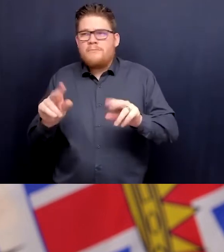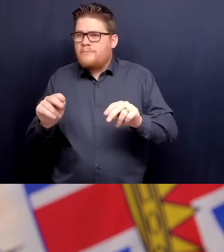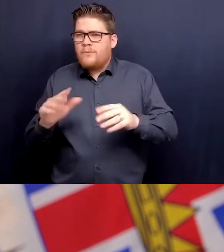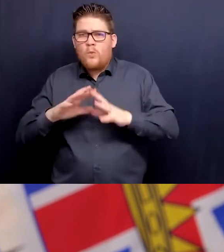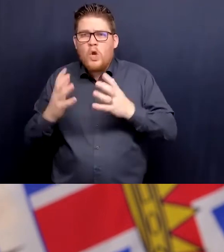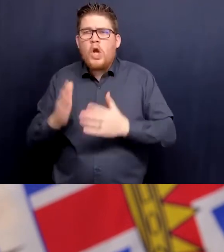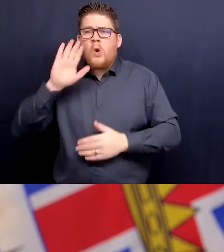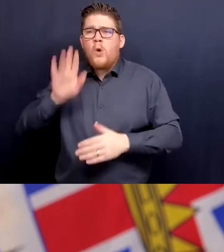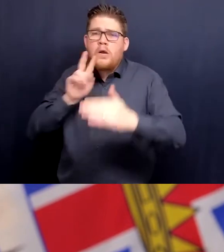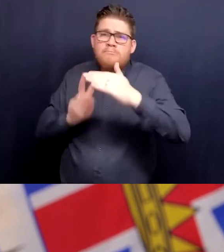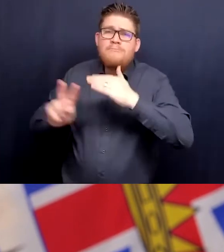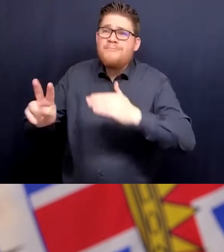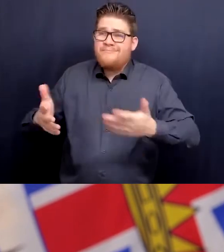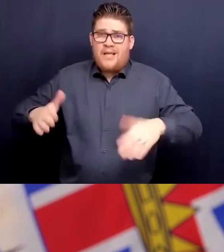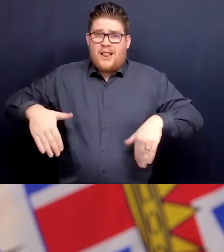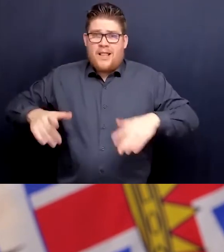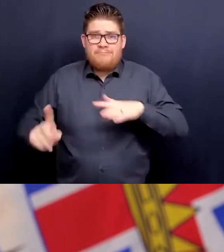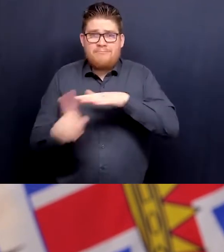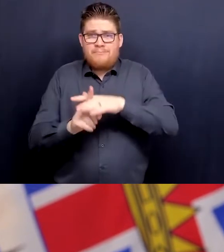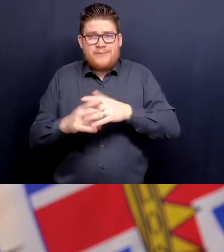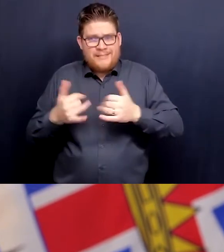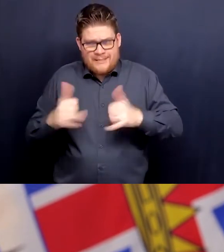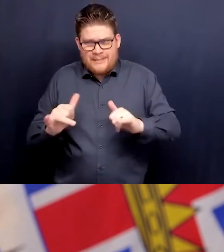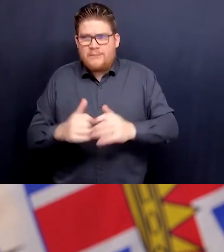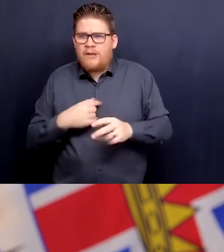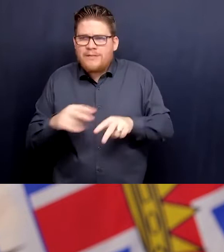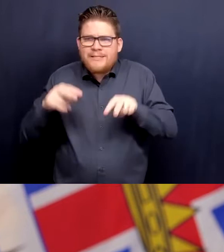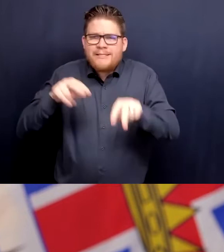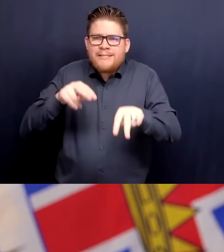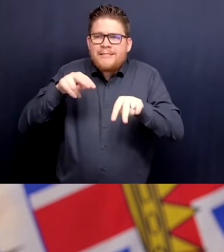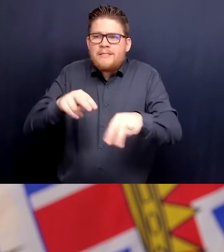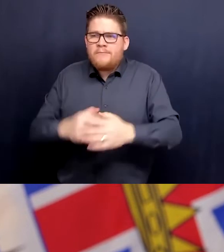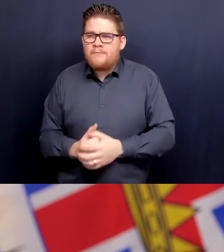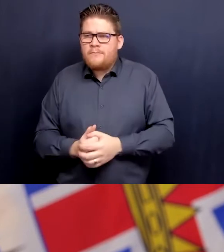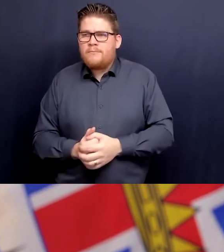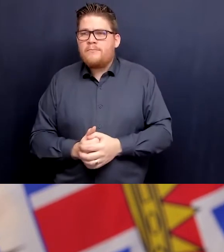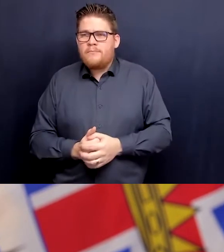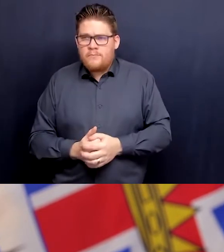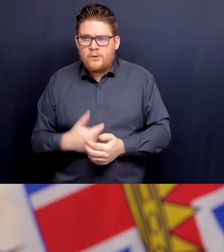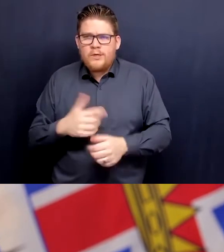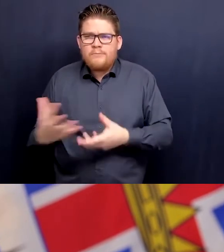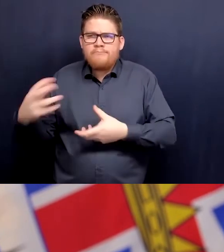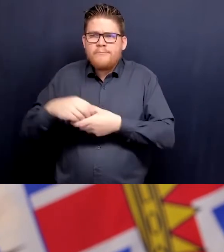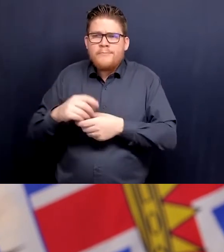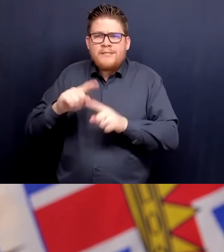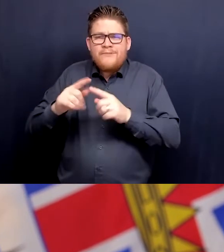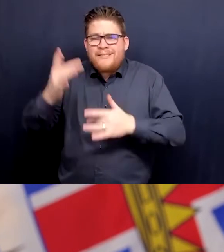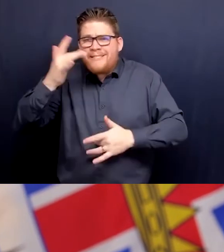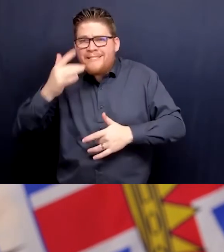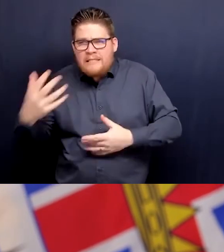and integrating it into the things that we do to monitor for other serious respiratory illnesses. We need to focus